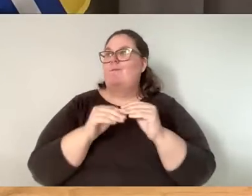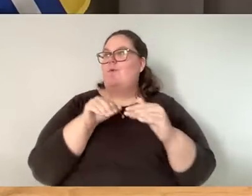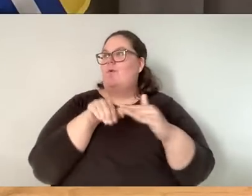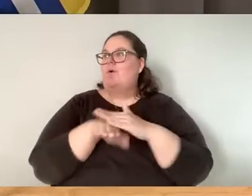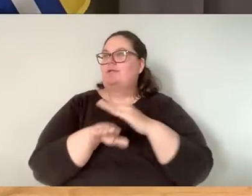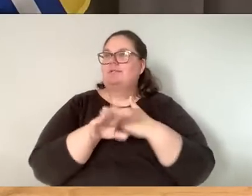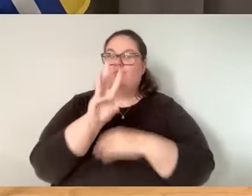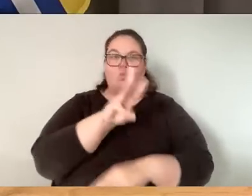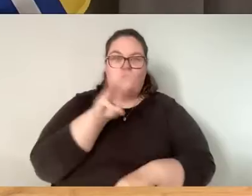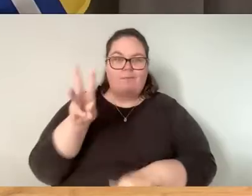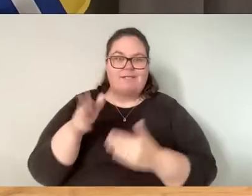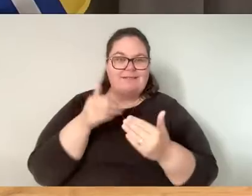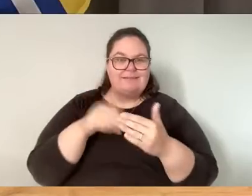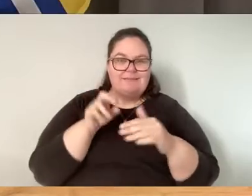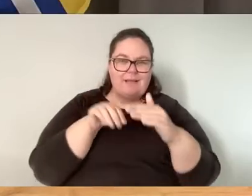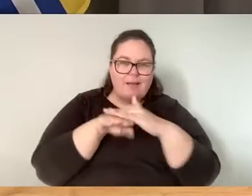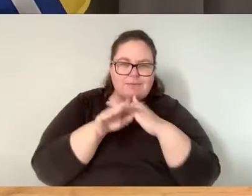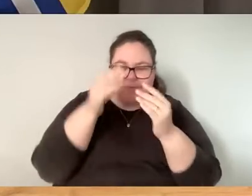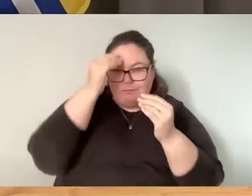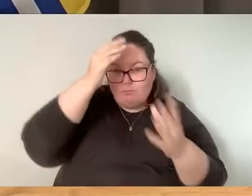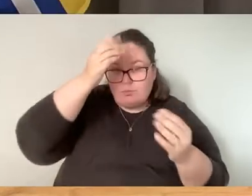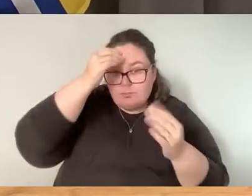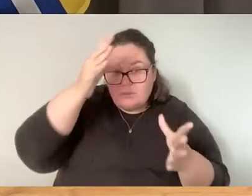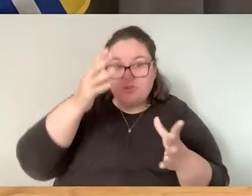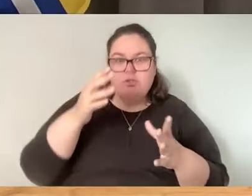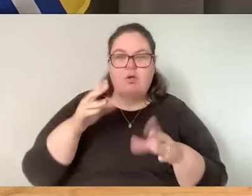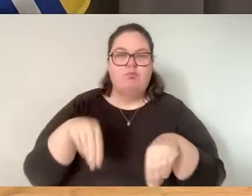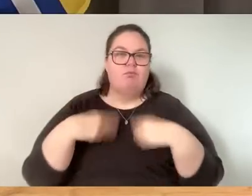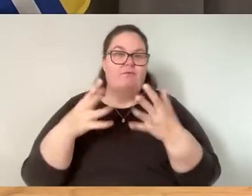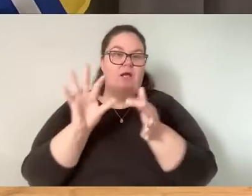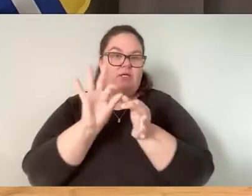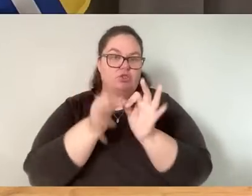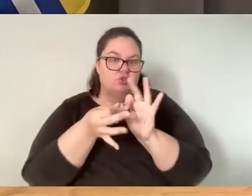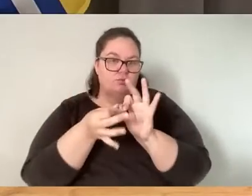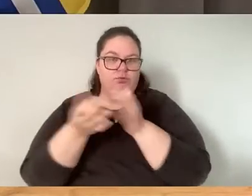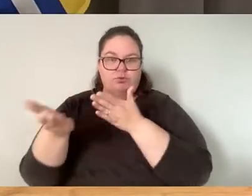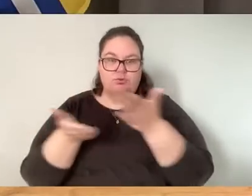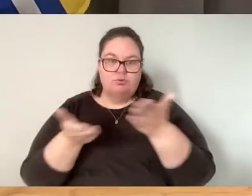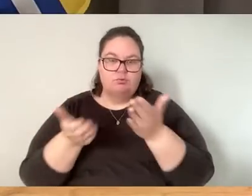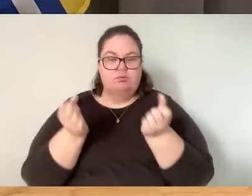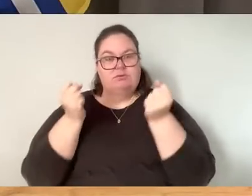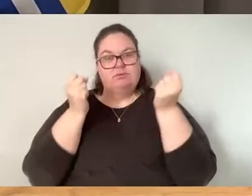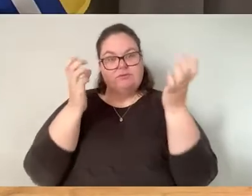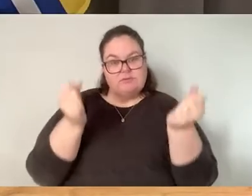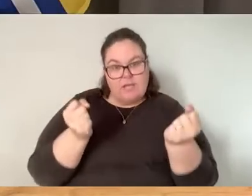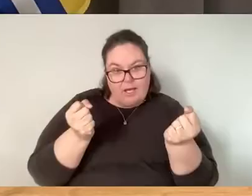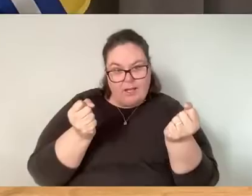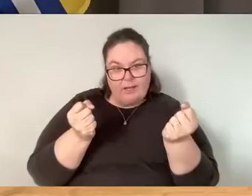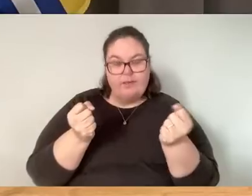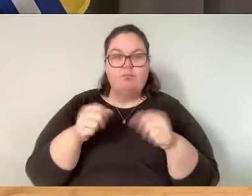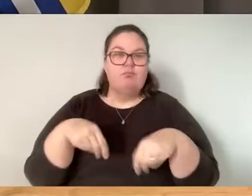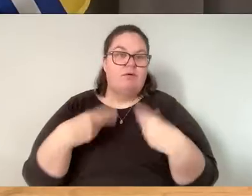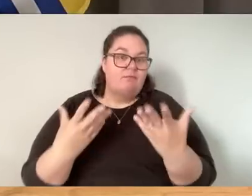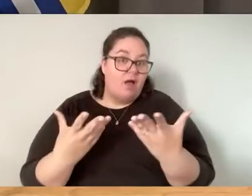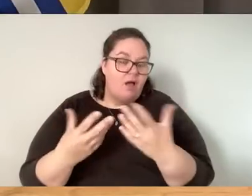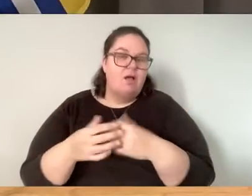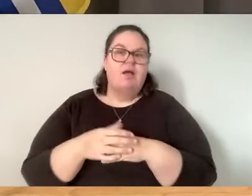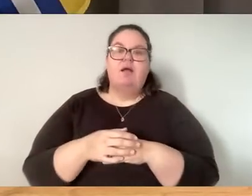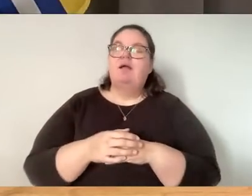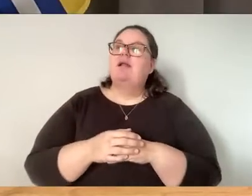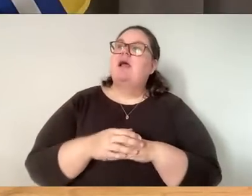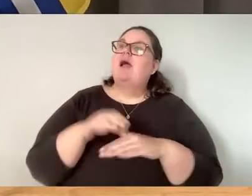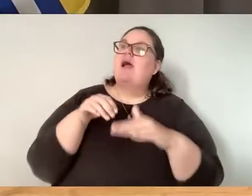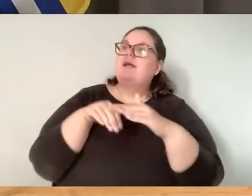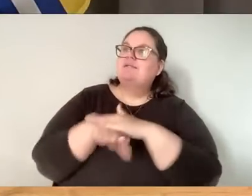websites, offering interpretation services in sign language. Accessibility is about ensuring that everyone